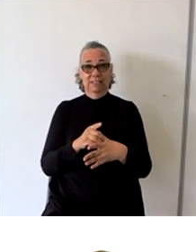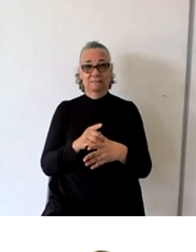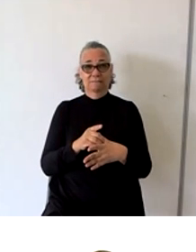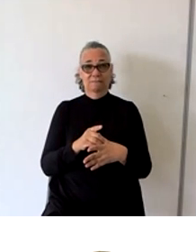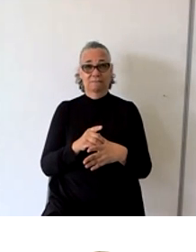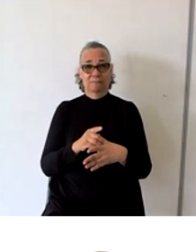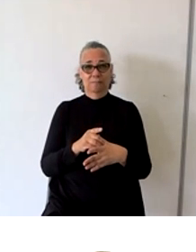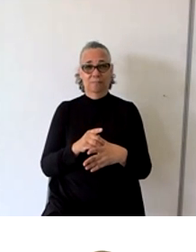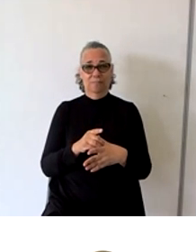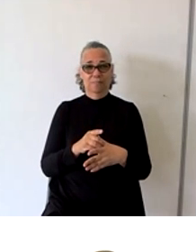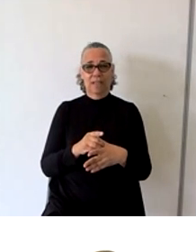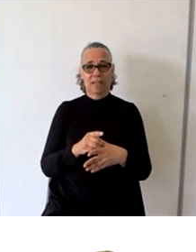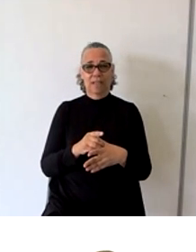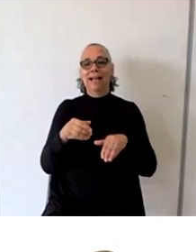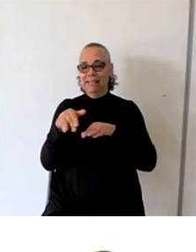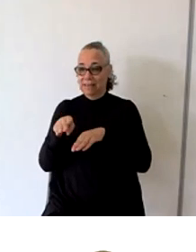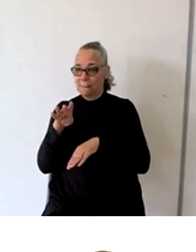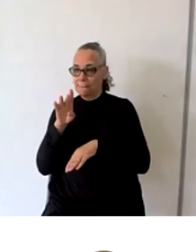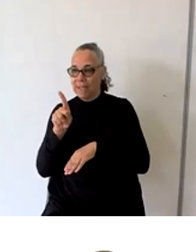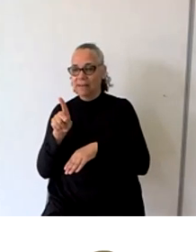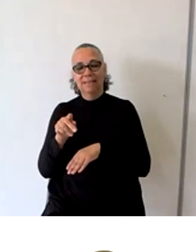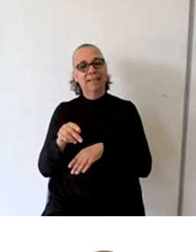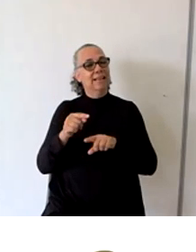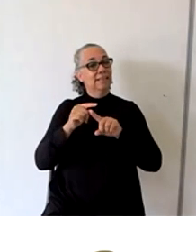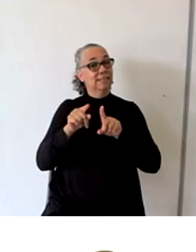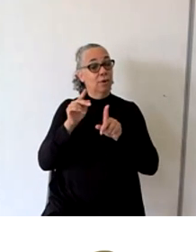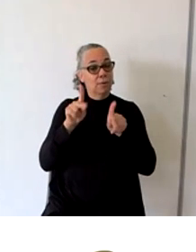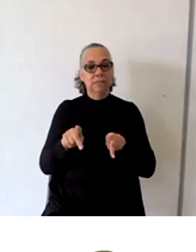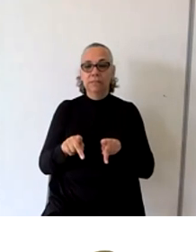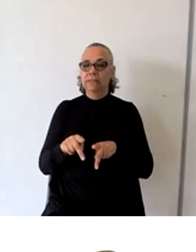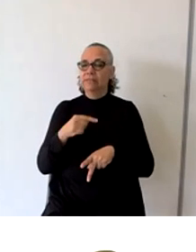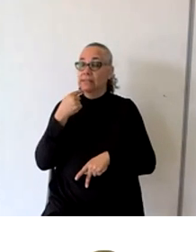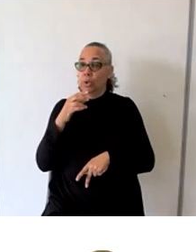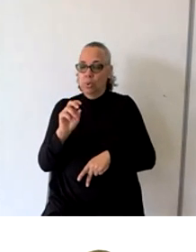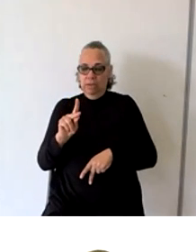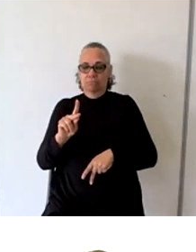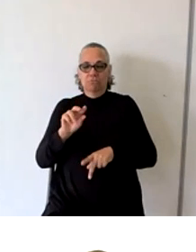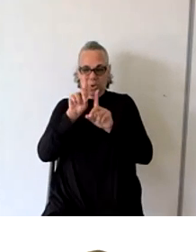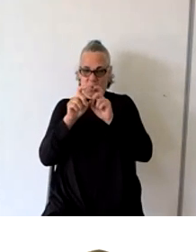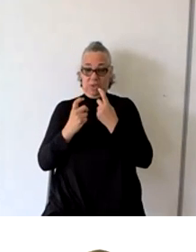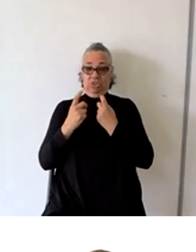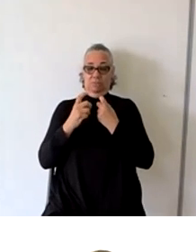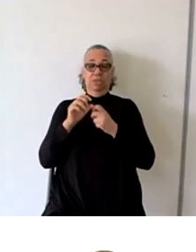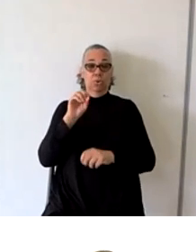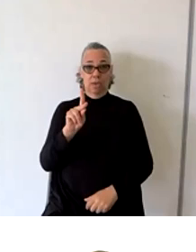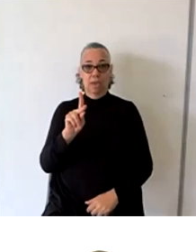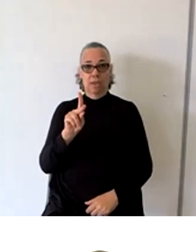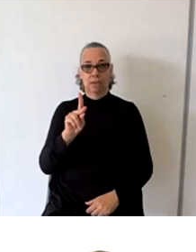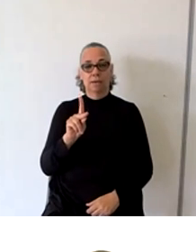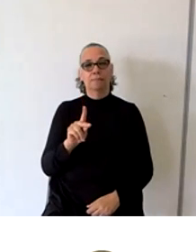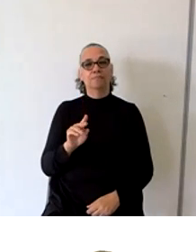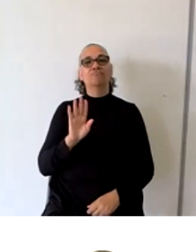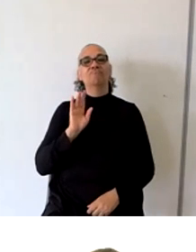I redirect them unless an individual speaks up and says a line of questioning is fine. So they're kind of speaking to, you know,